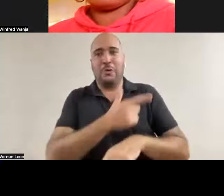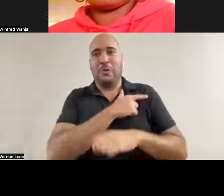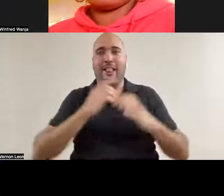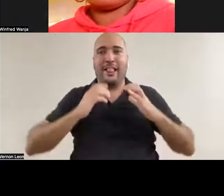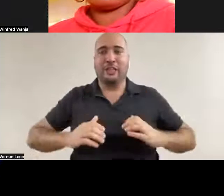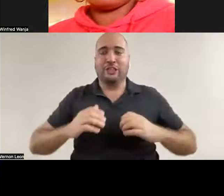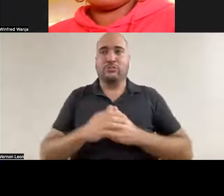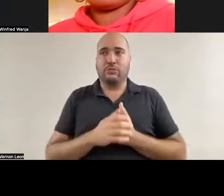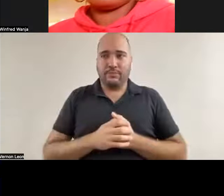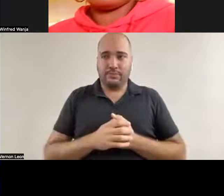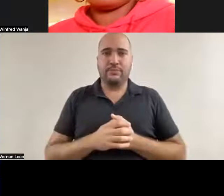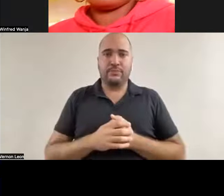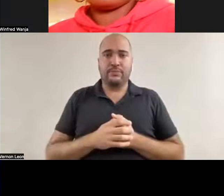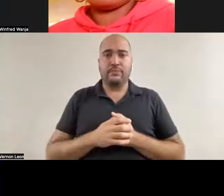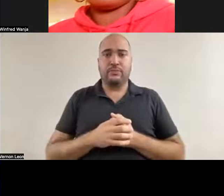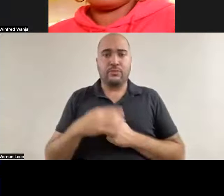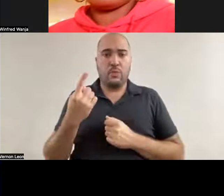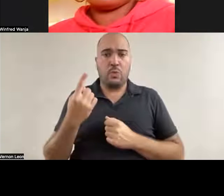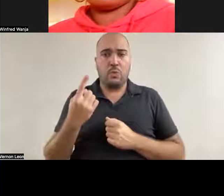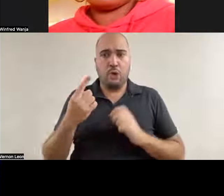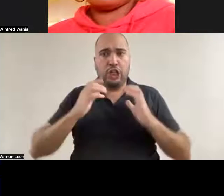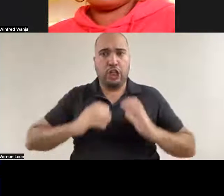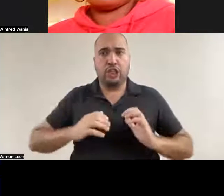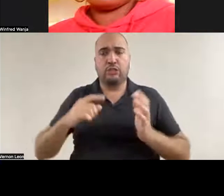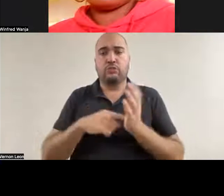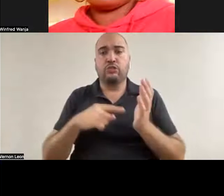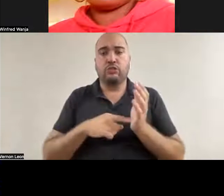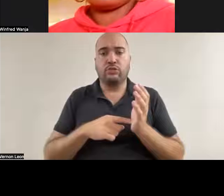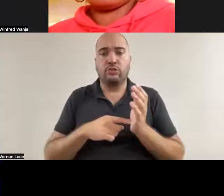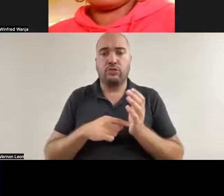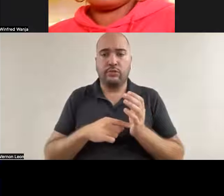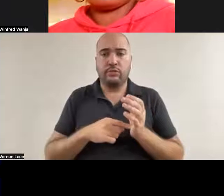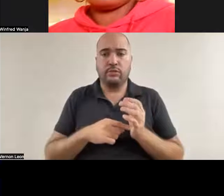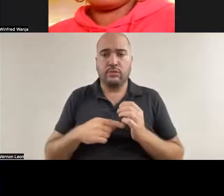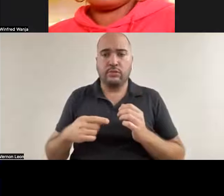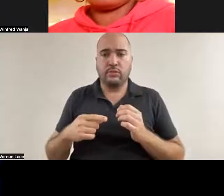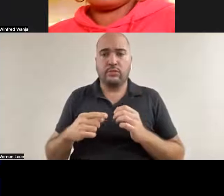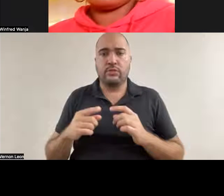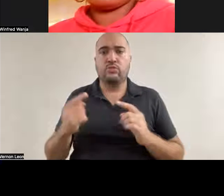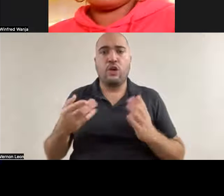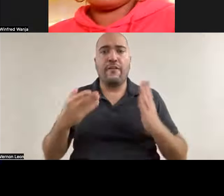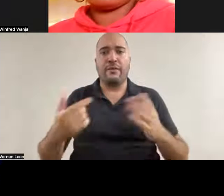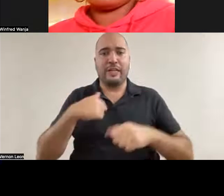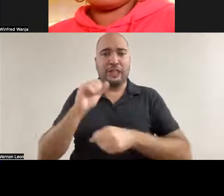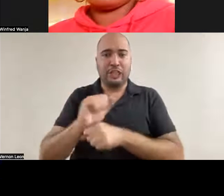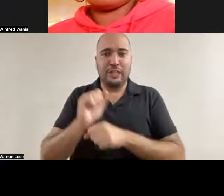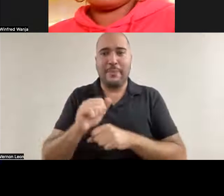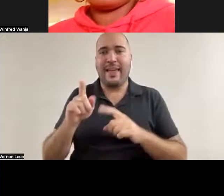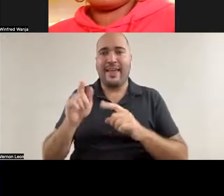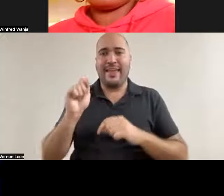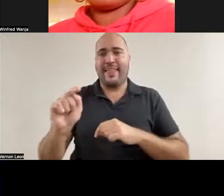customers. One such customer went on to offer me a job at